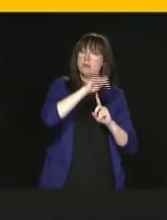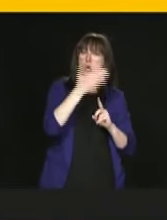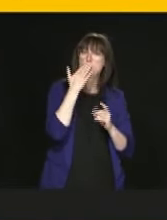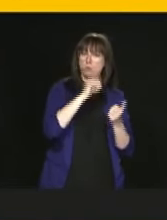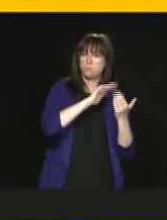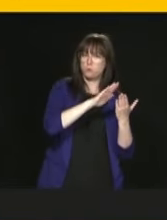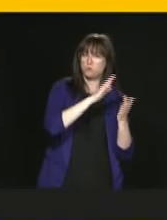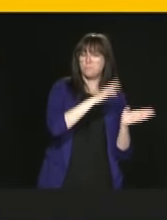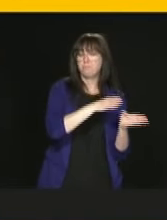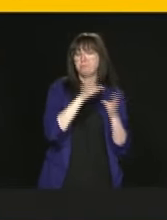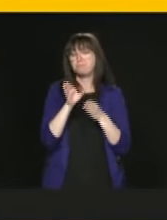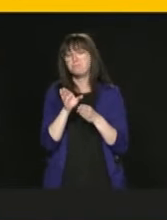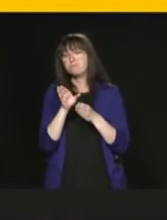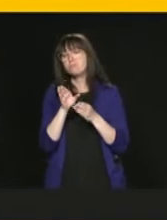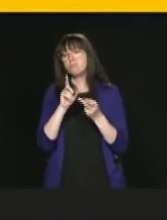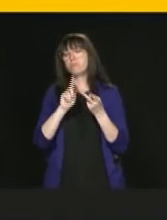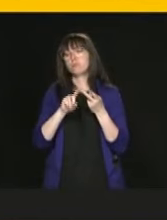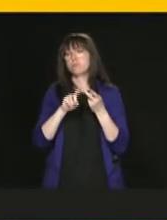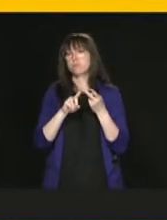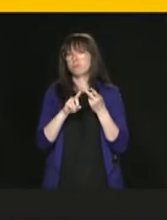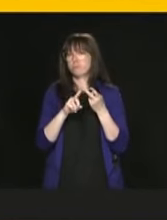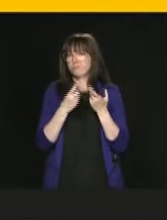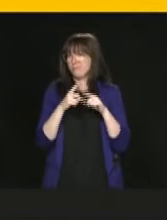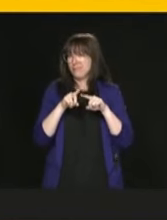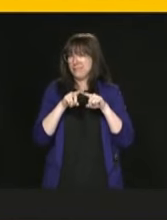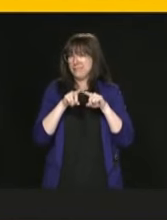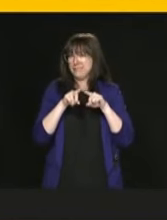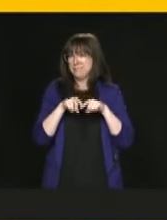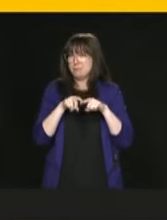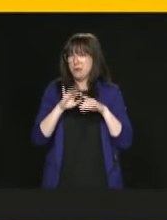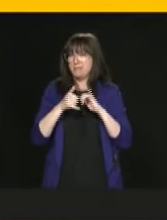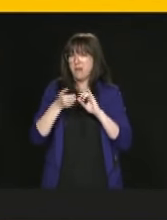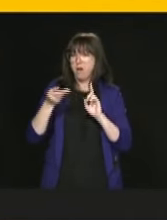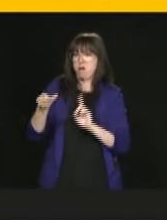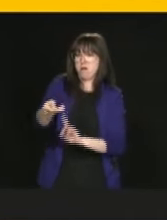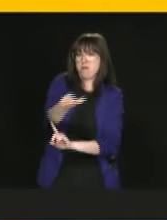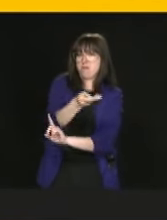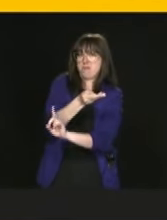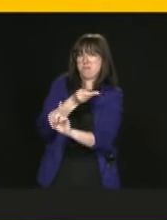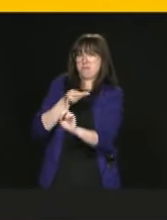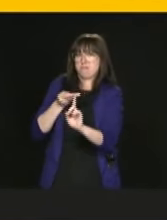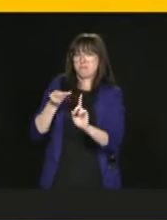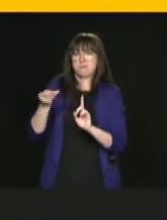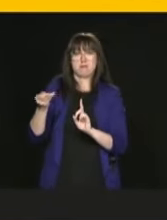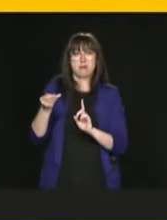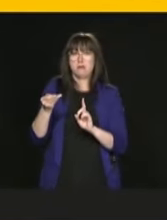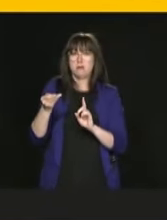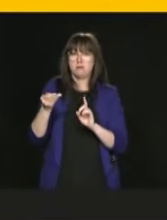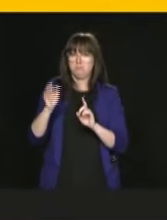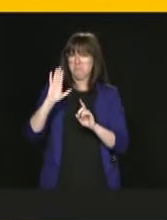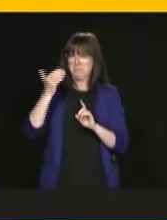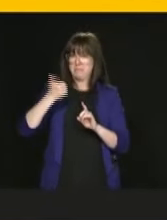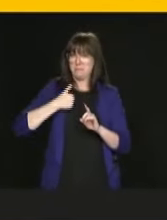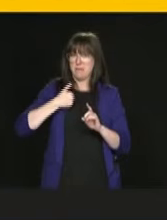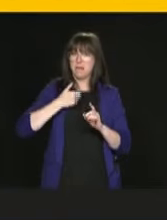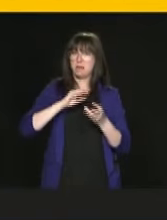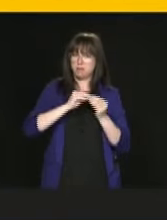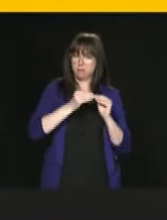on the epidemiology. And so epidemiology is changing in Canada, and those numbers will go up and down as a